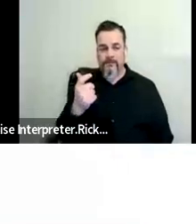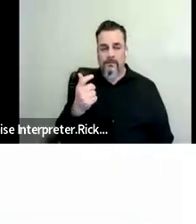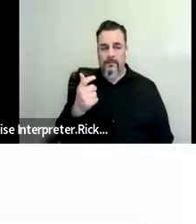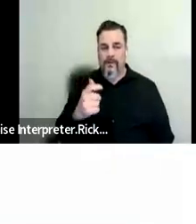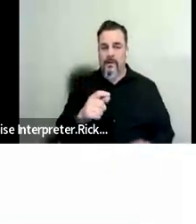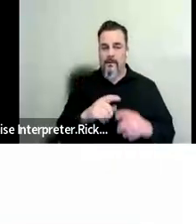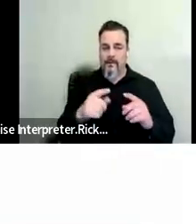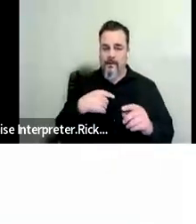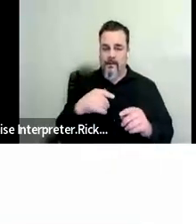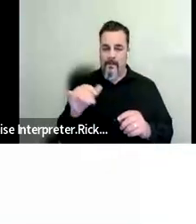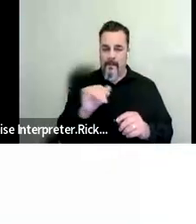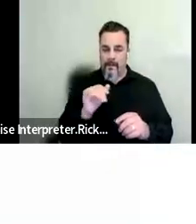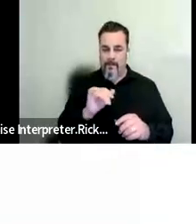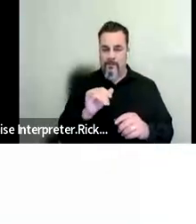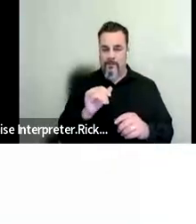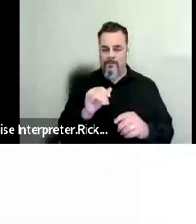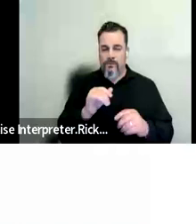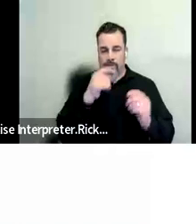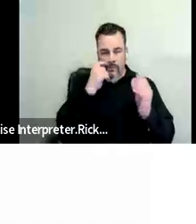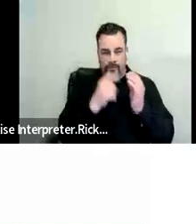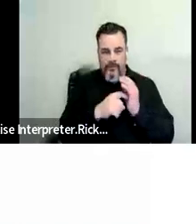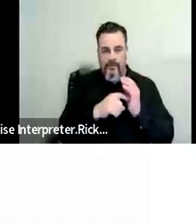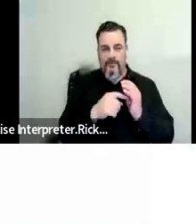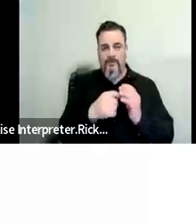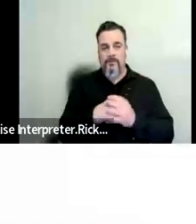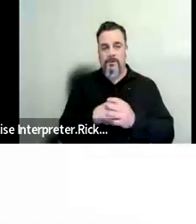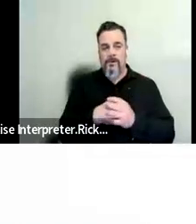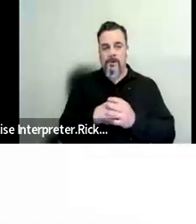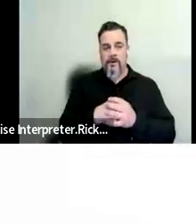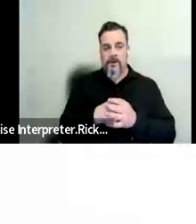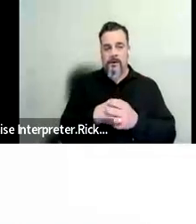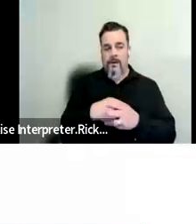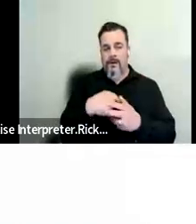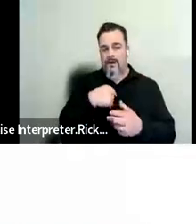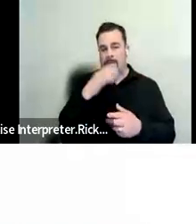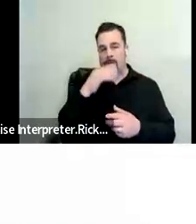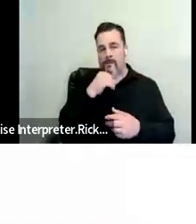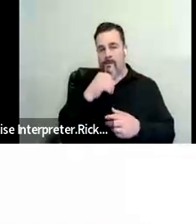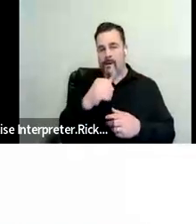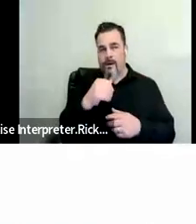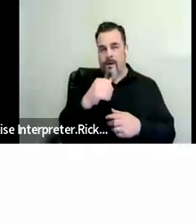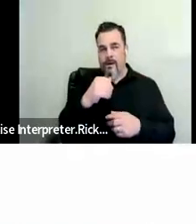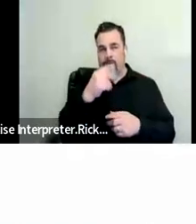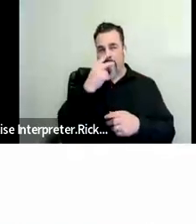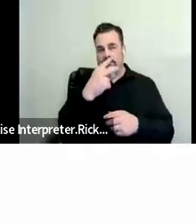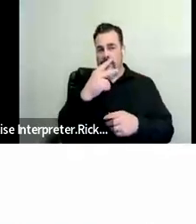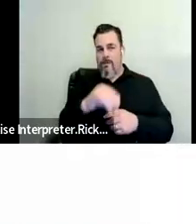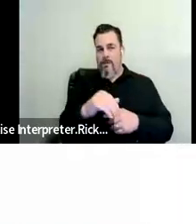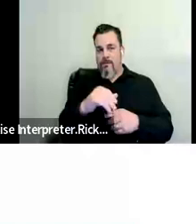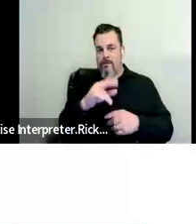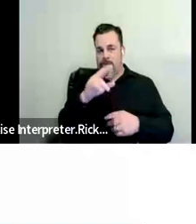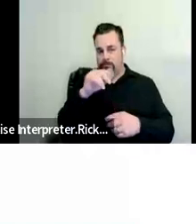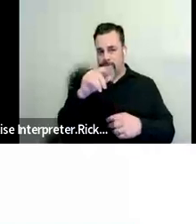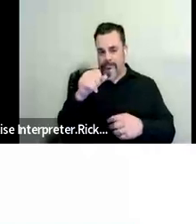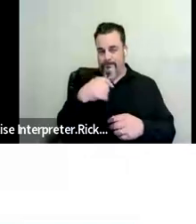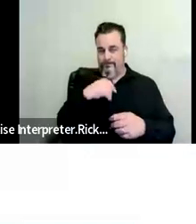But I also recognize that I would not even see that unless I don't